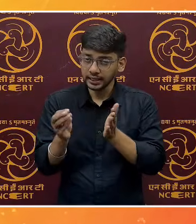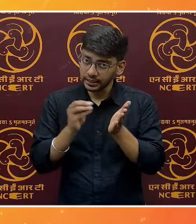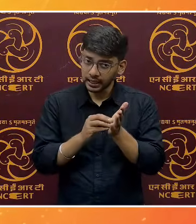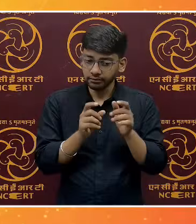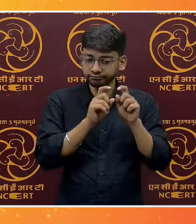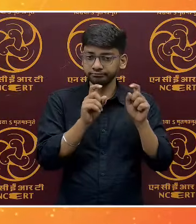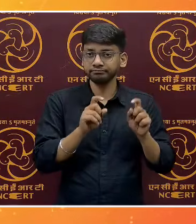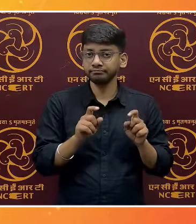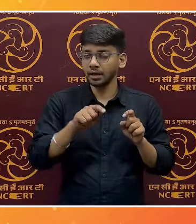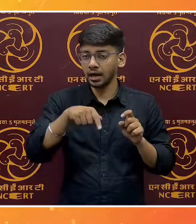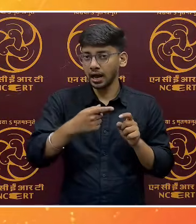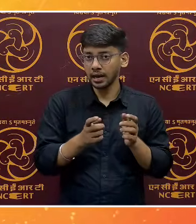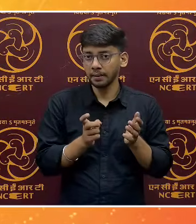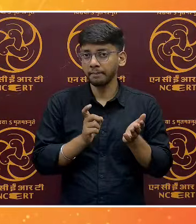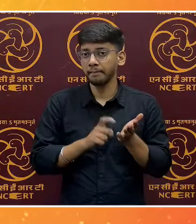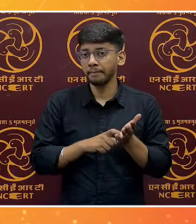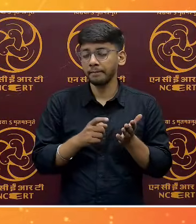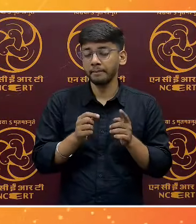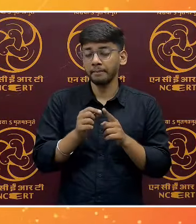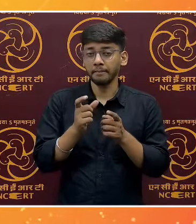is the